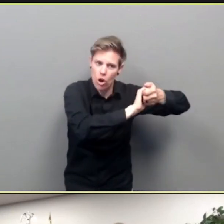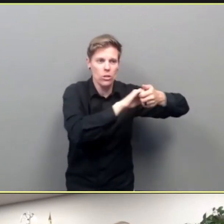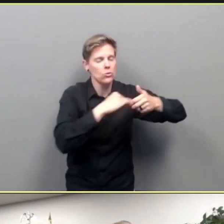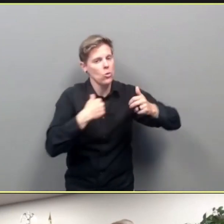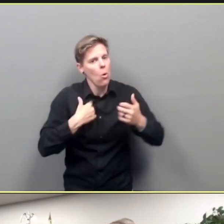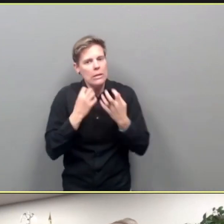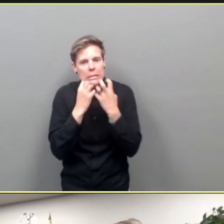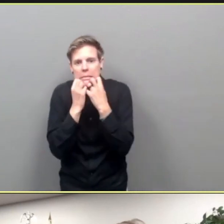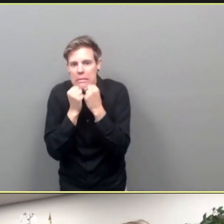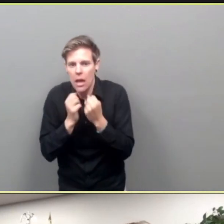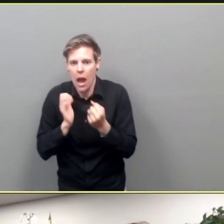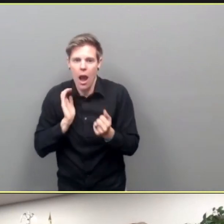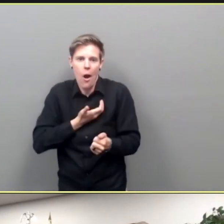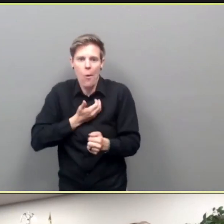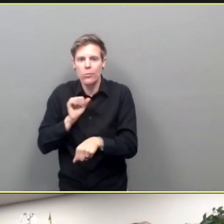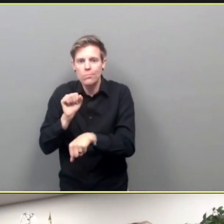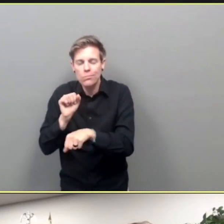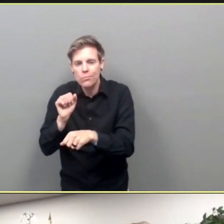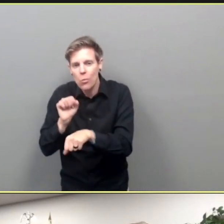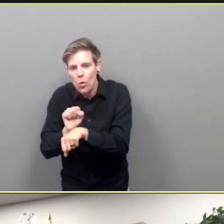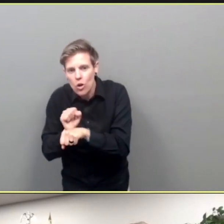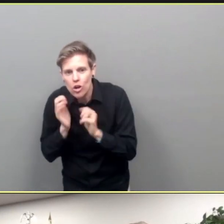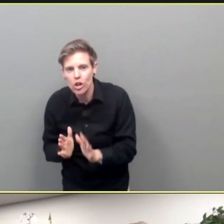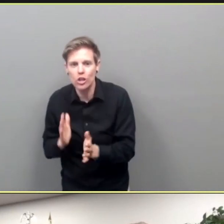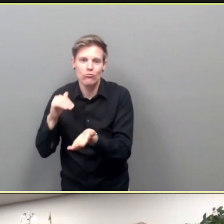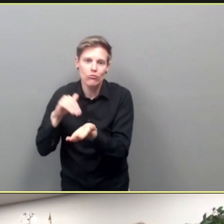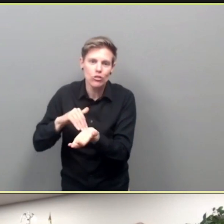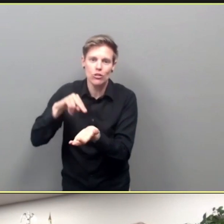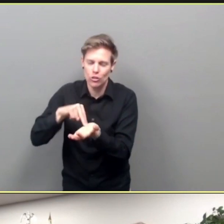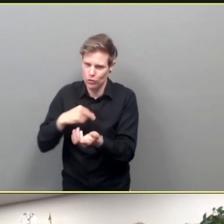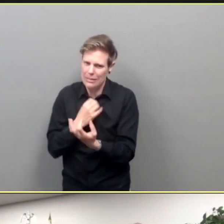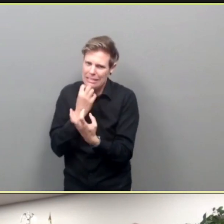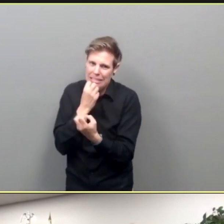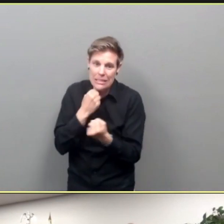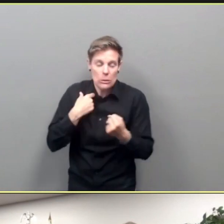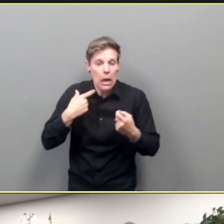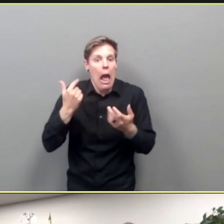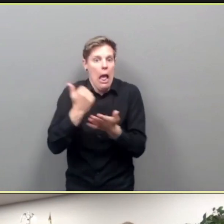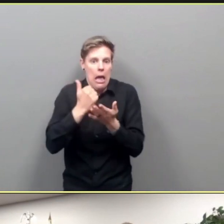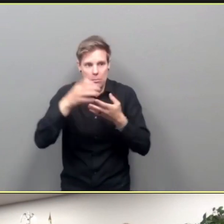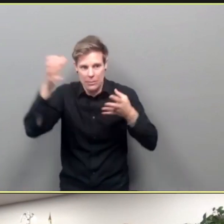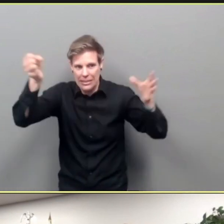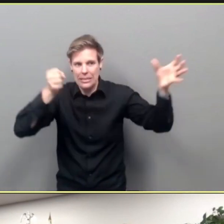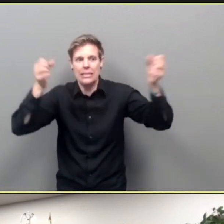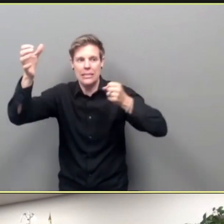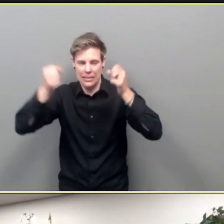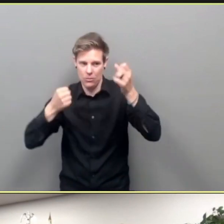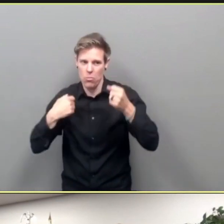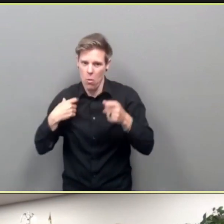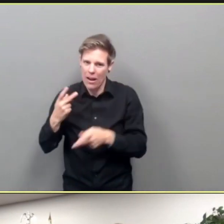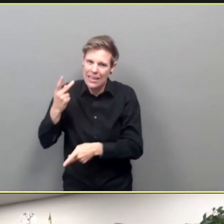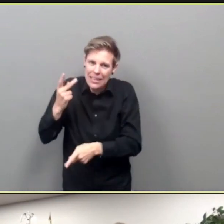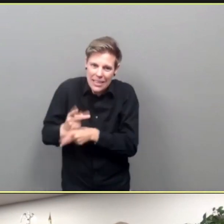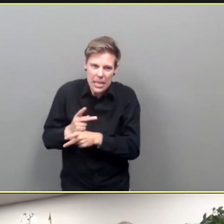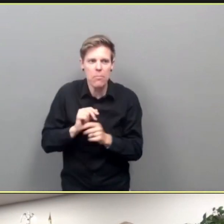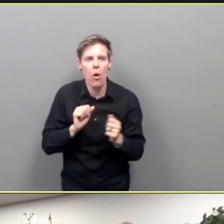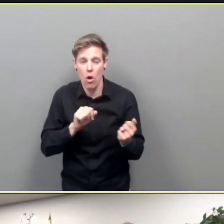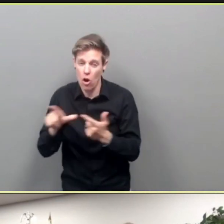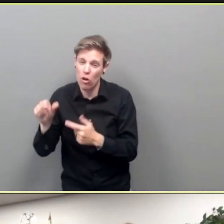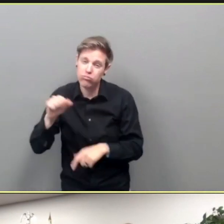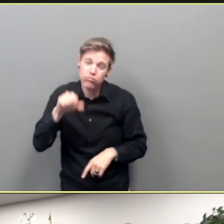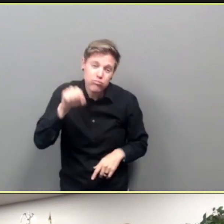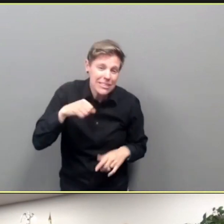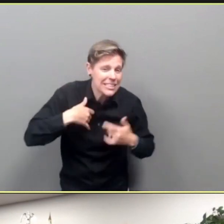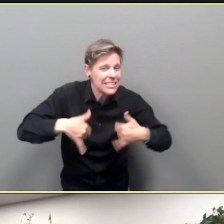we're doing that as well as to counter any slight loss. But yeah, times are tight. I think the other thing I guess I